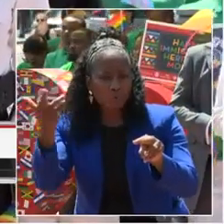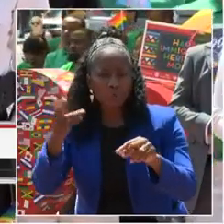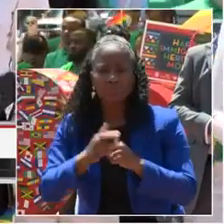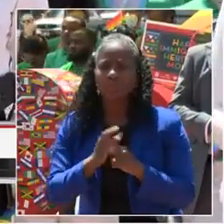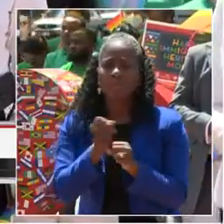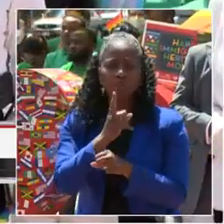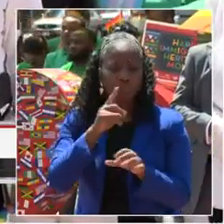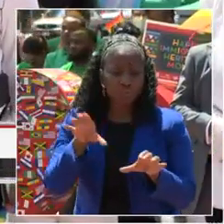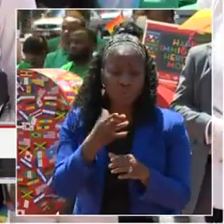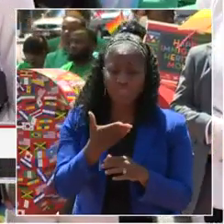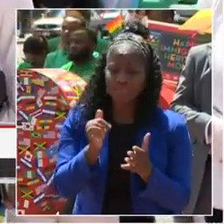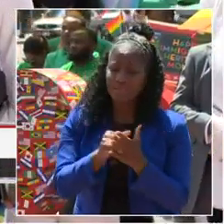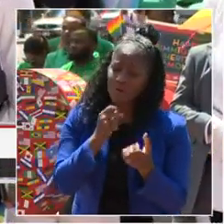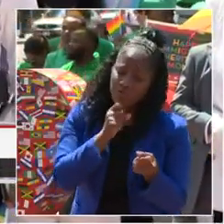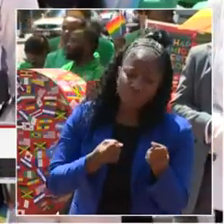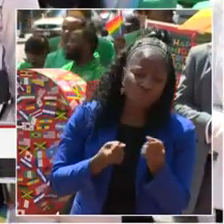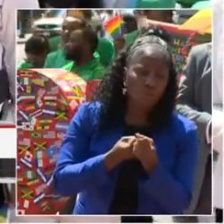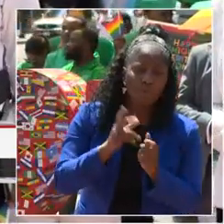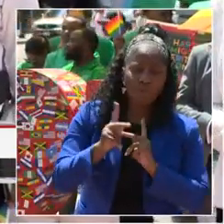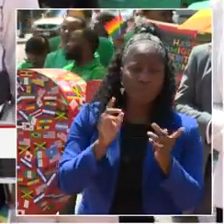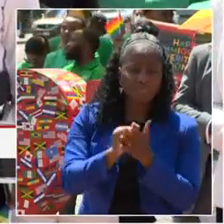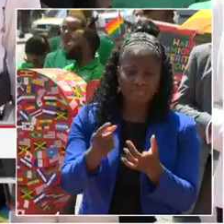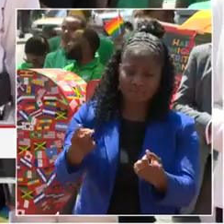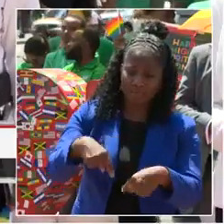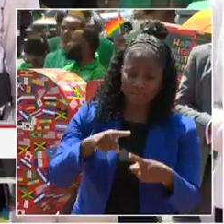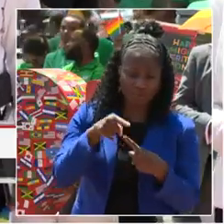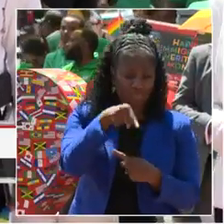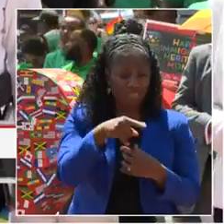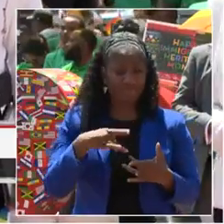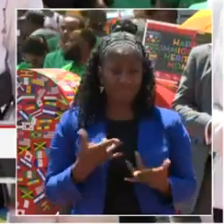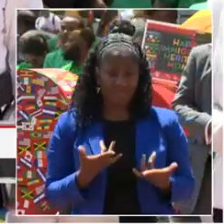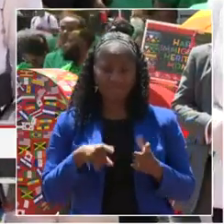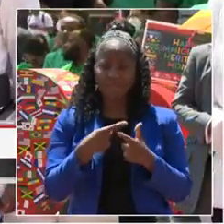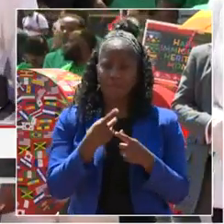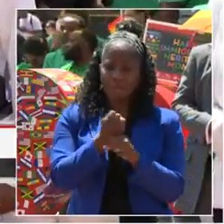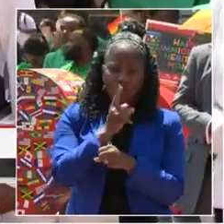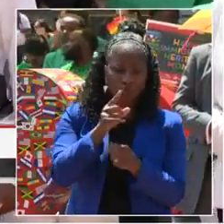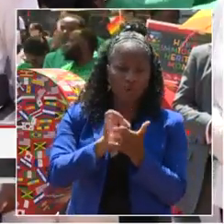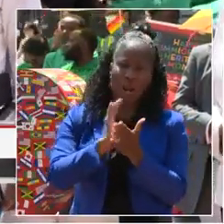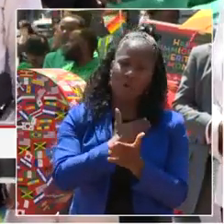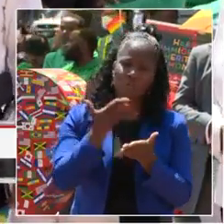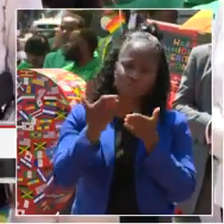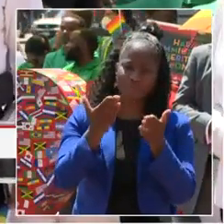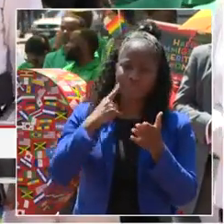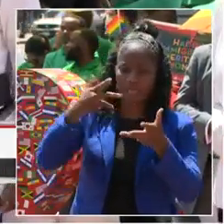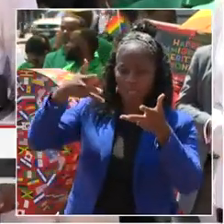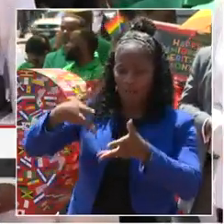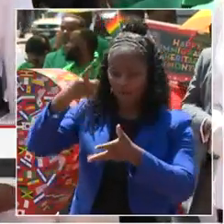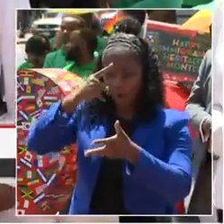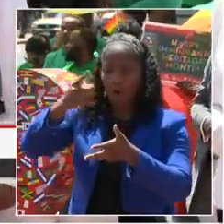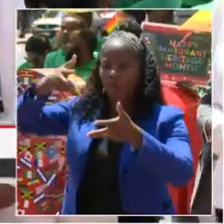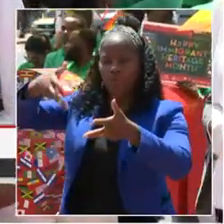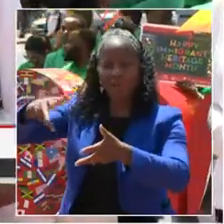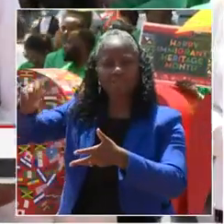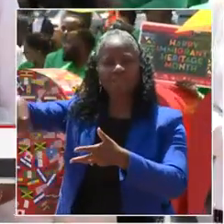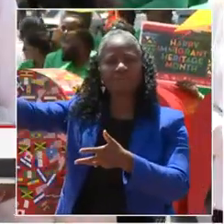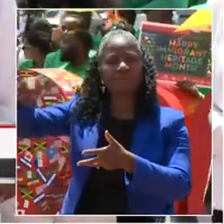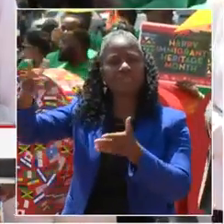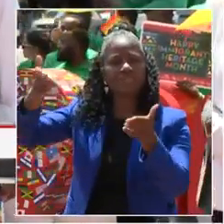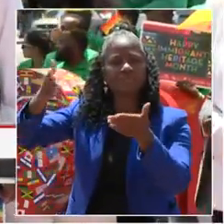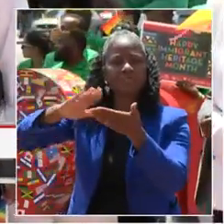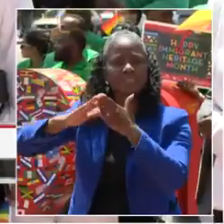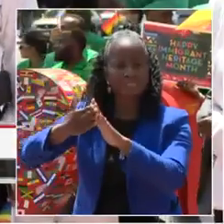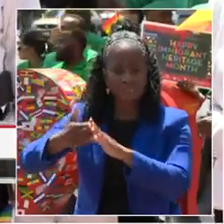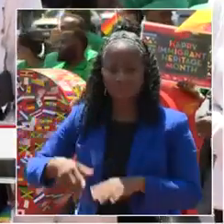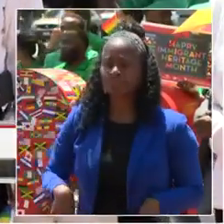things to support the people that are visiting and these events, as well as keep our services around for the rest of the city. But the most important things that people can do are